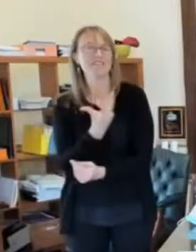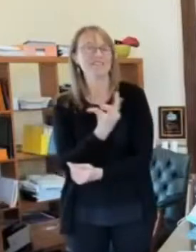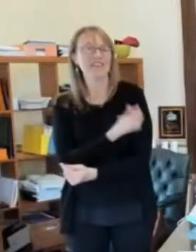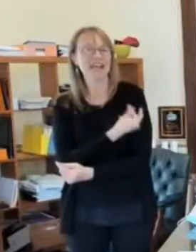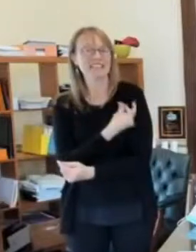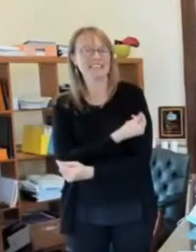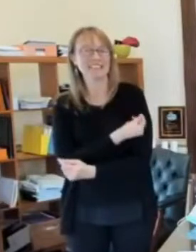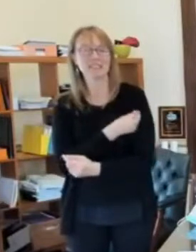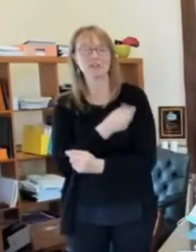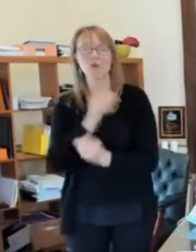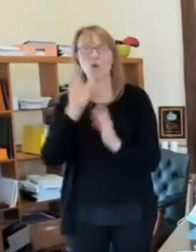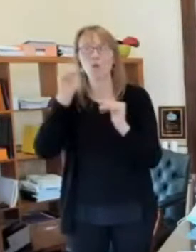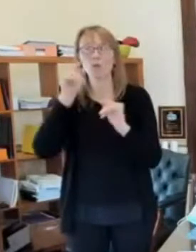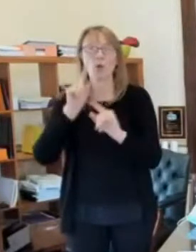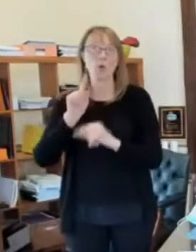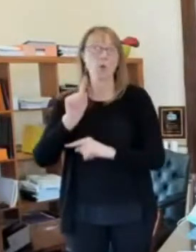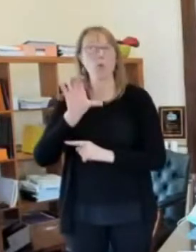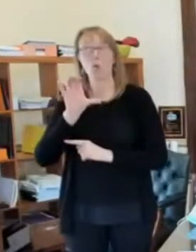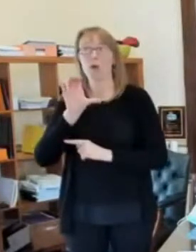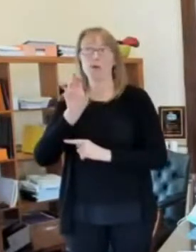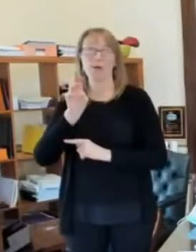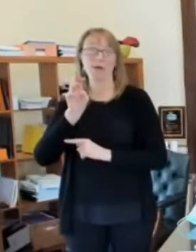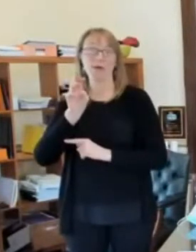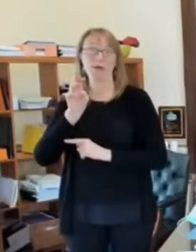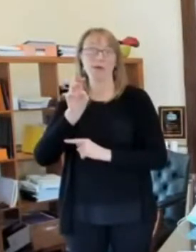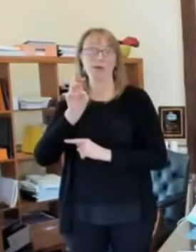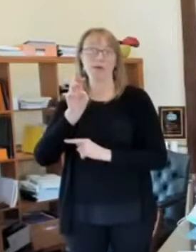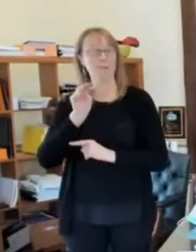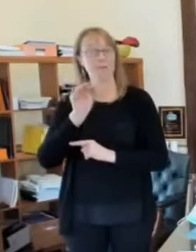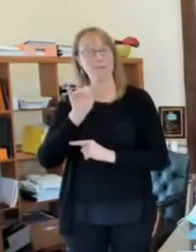That's a very audacious goal.